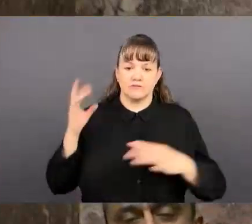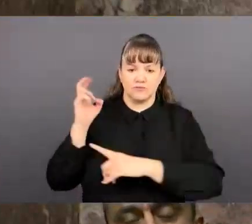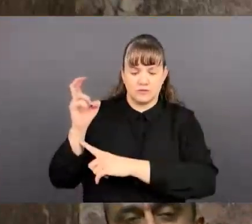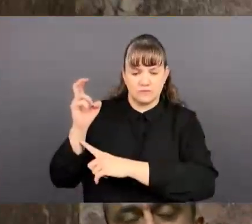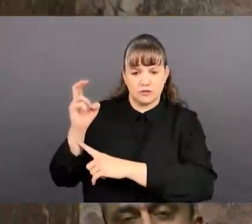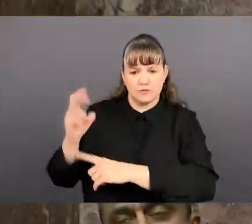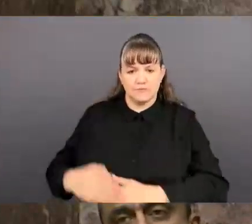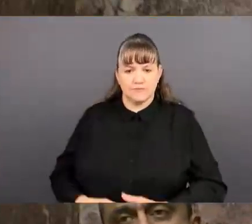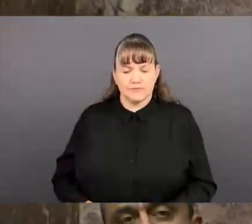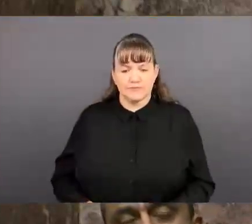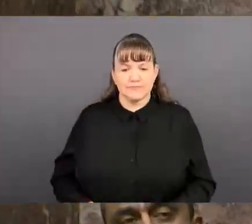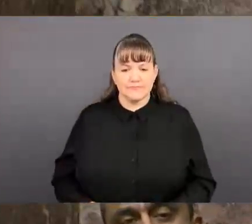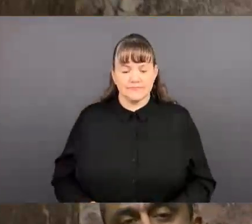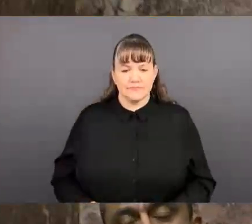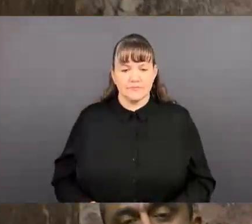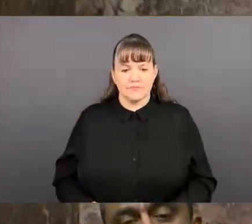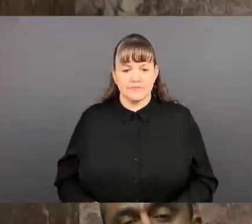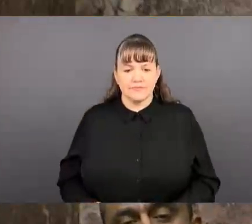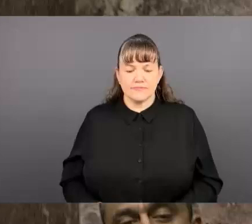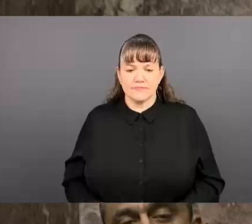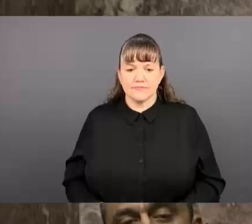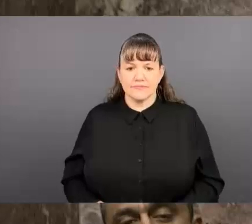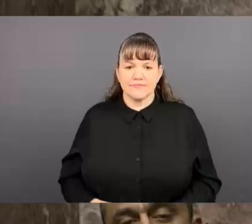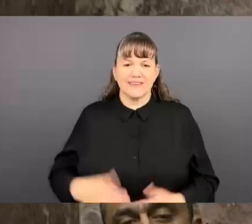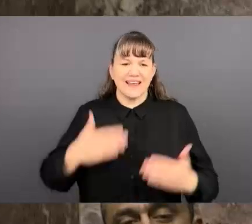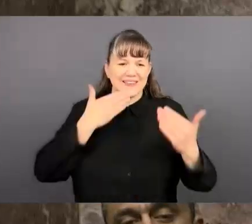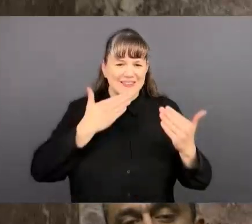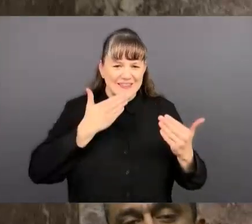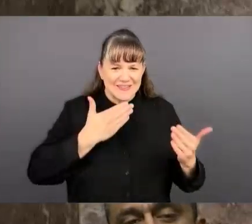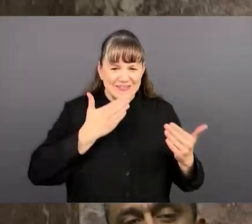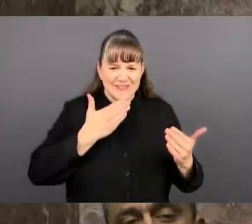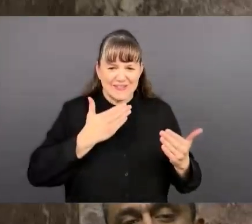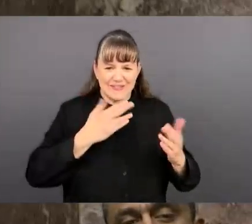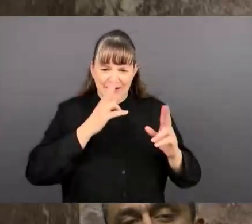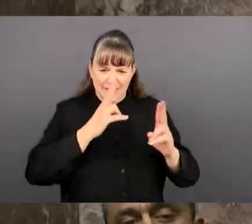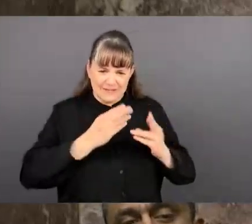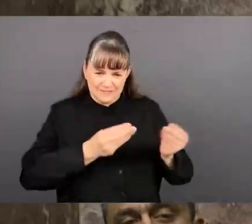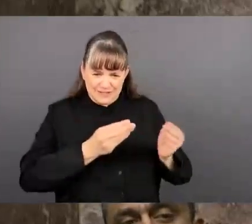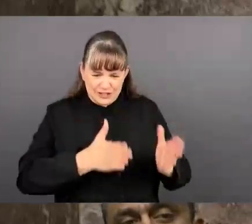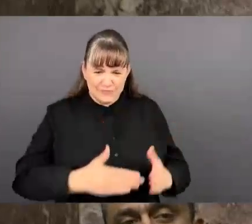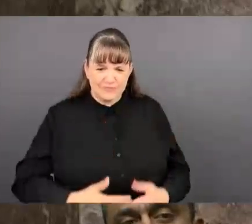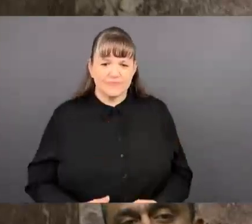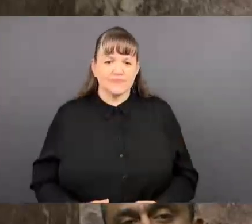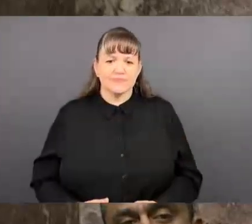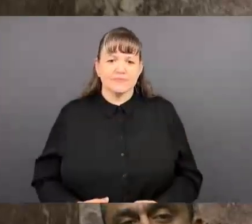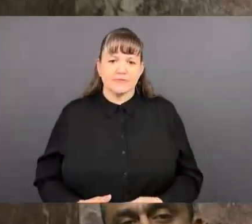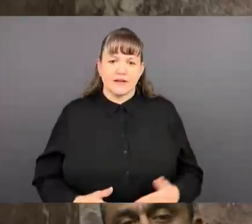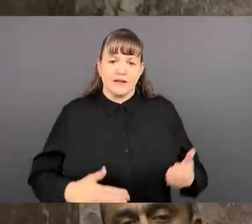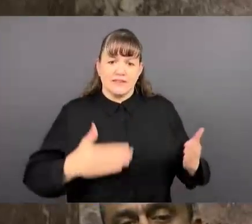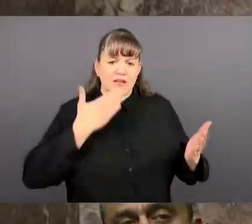Thank you, Honourable Speaker, and I appreciate the question from the member. I want to assure the member of two things.